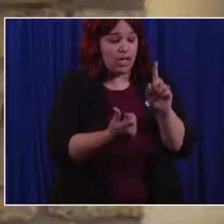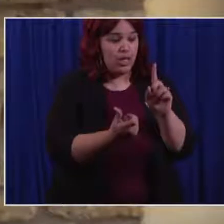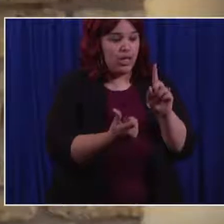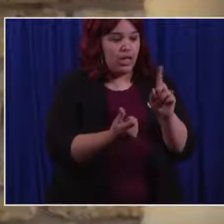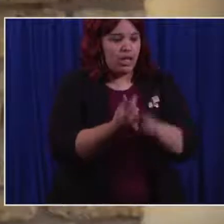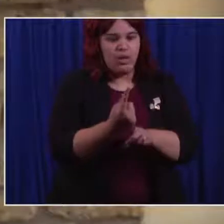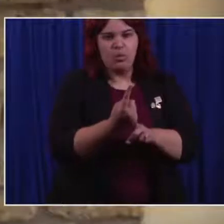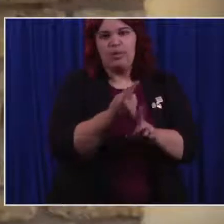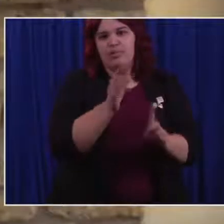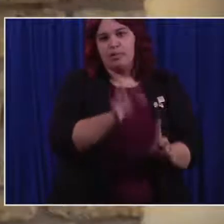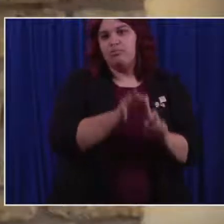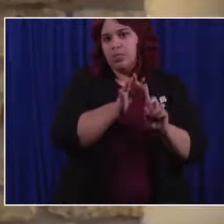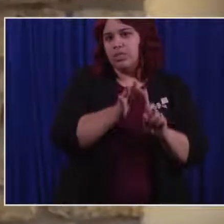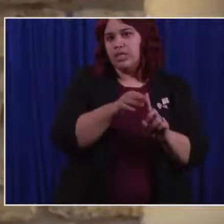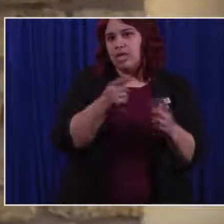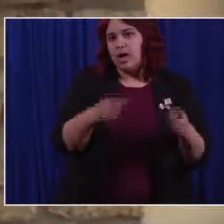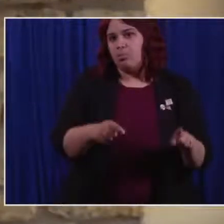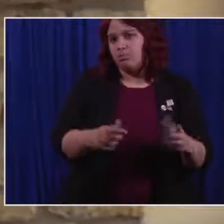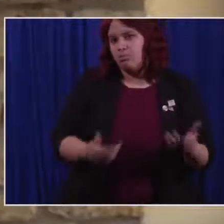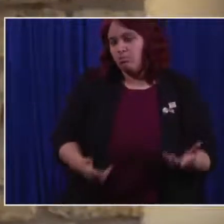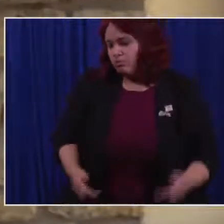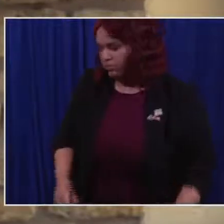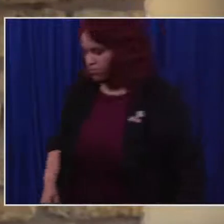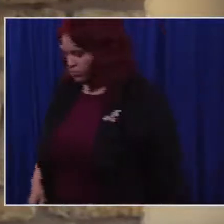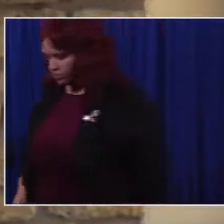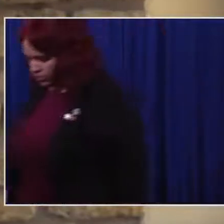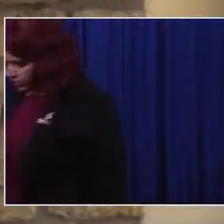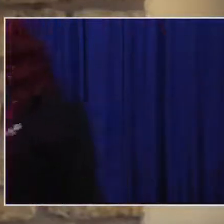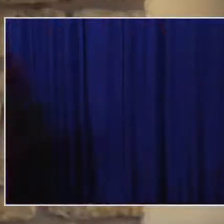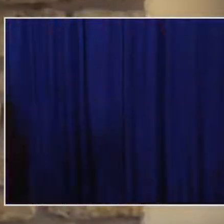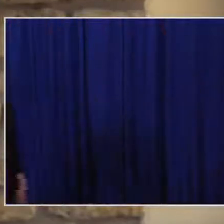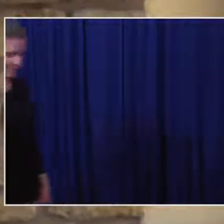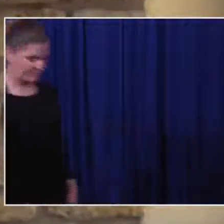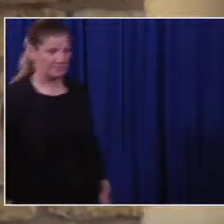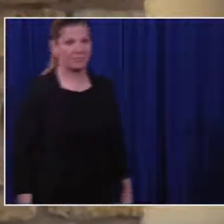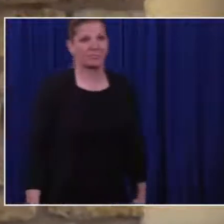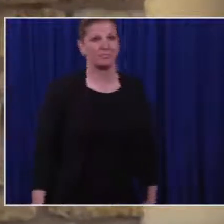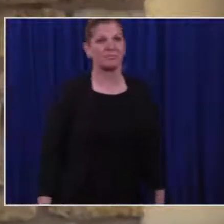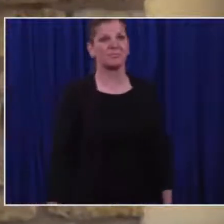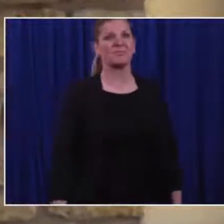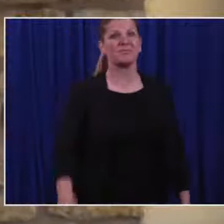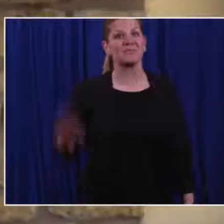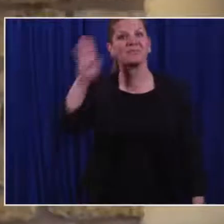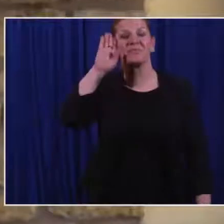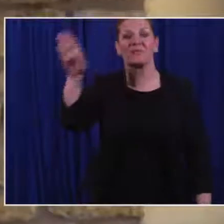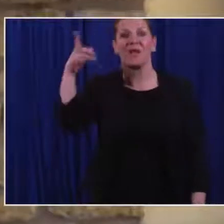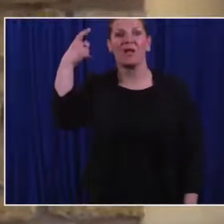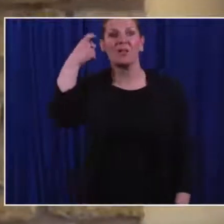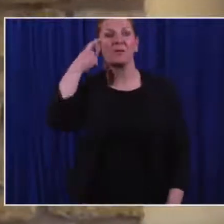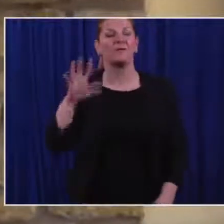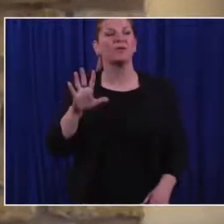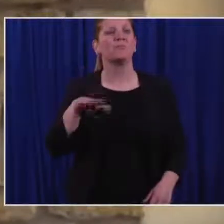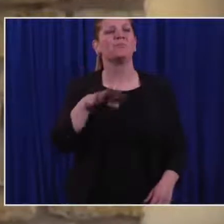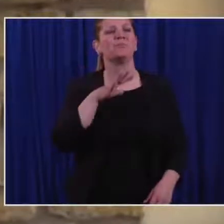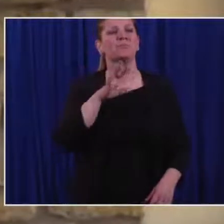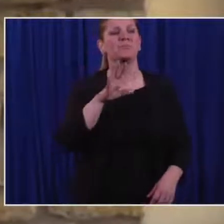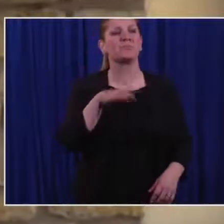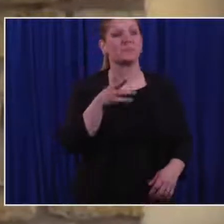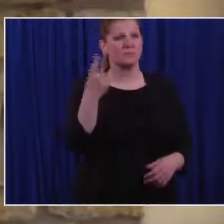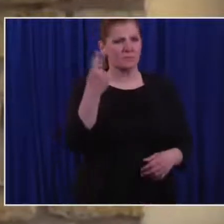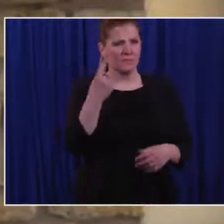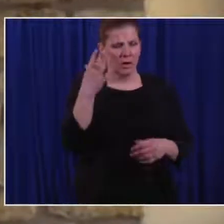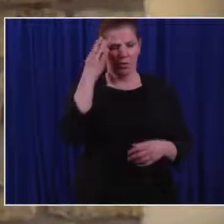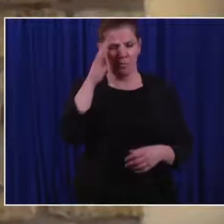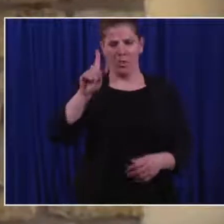Next question is from Danny Eldridge at Hannah News Service. Hello, Governor. Danny. So I was hoping to get your take on the $1.9